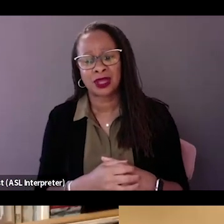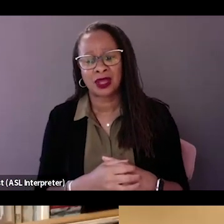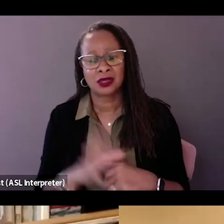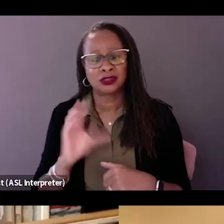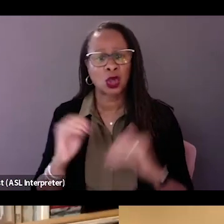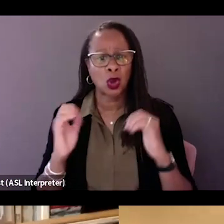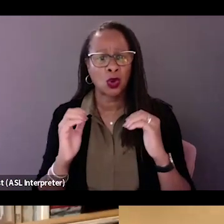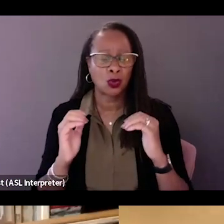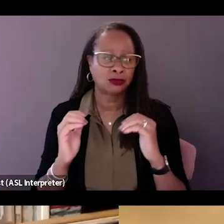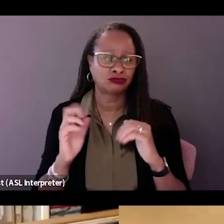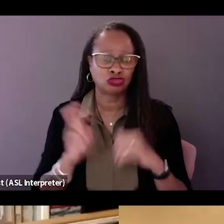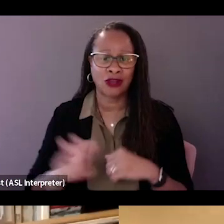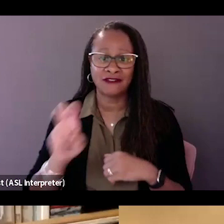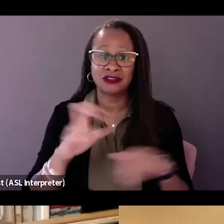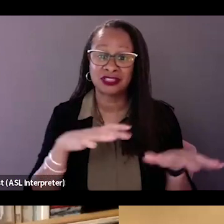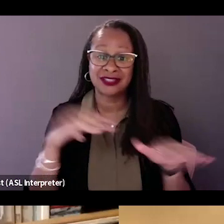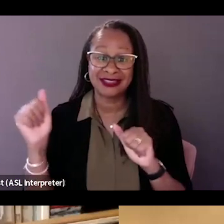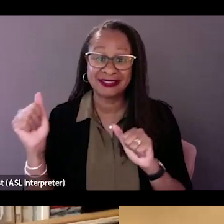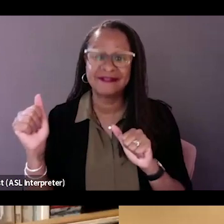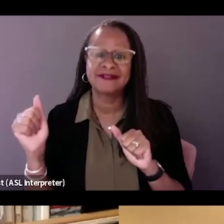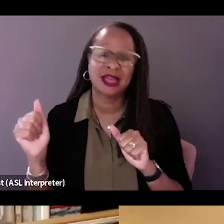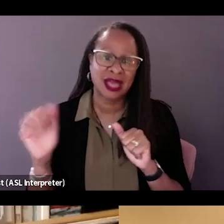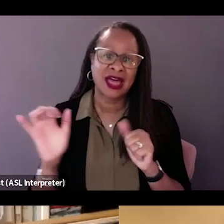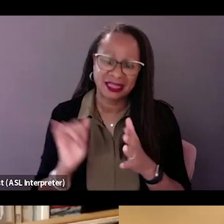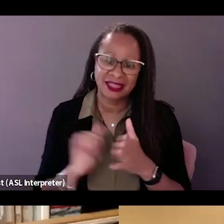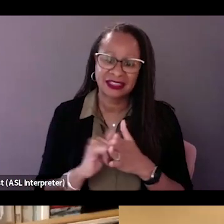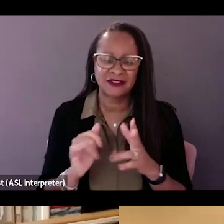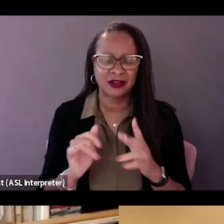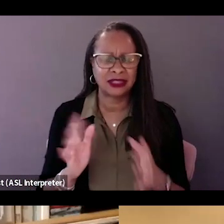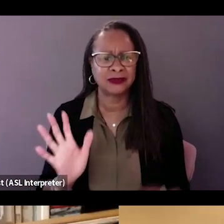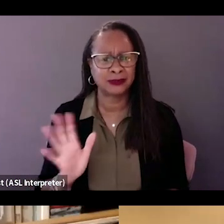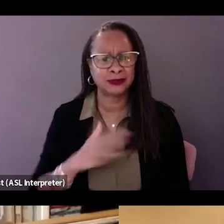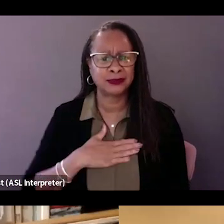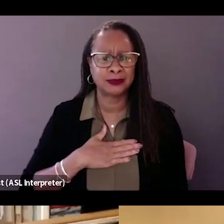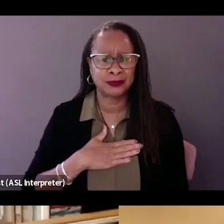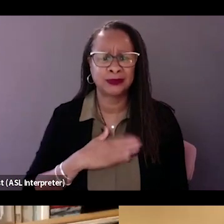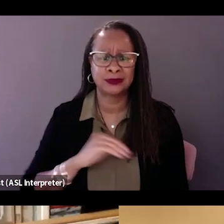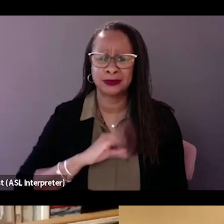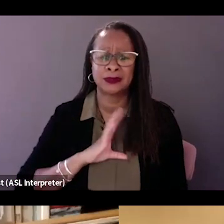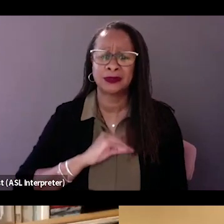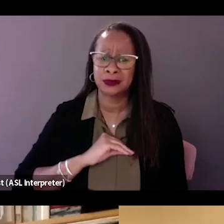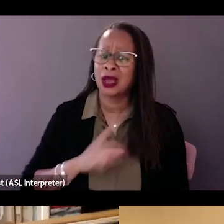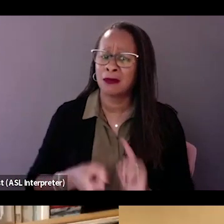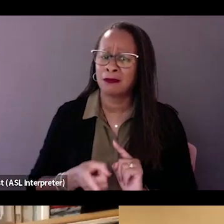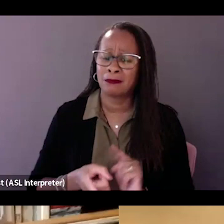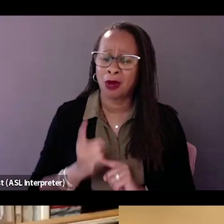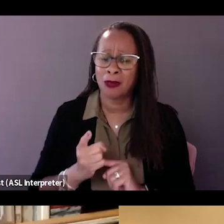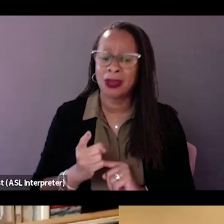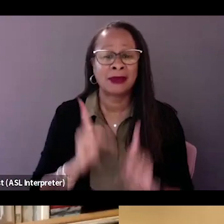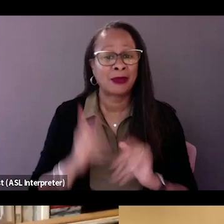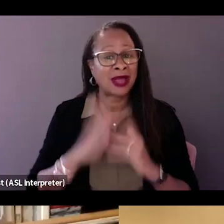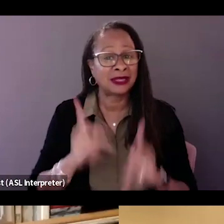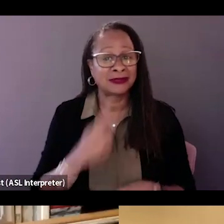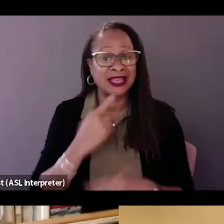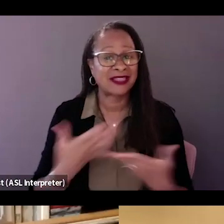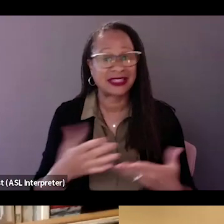co-travelers leave, it's a very poignant moment. People end up saying things that they don't otherwise. It's a